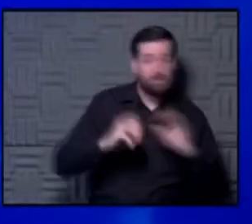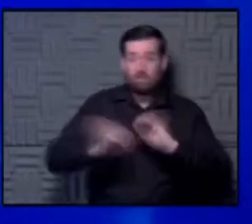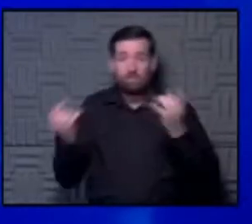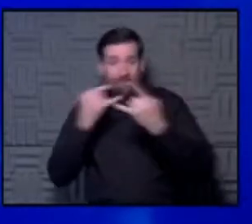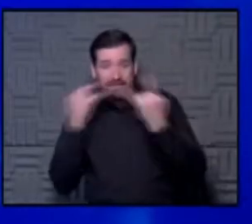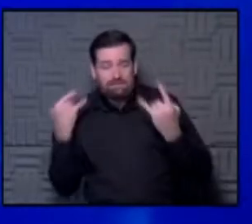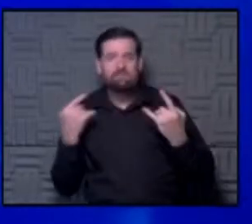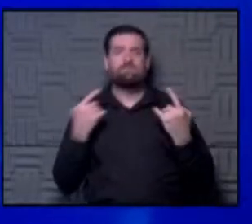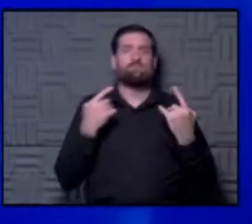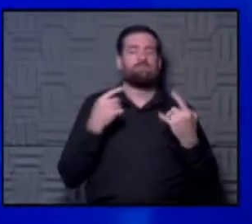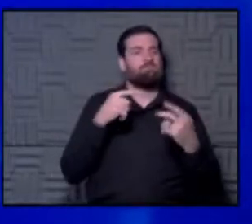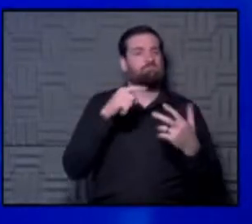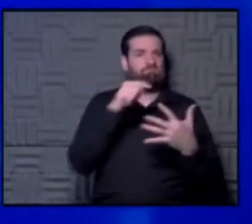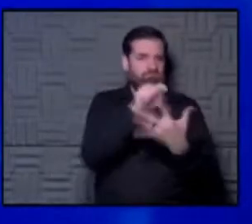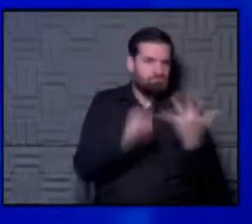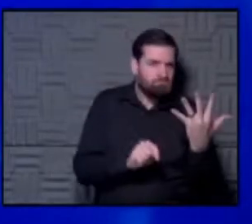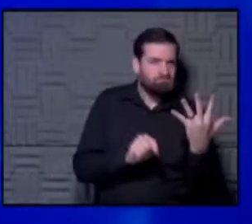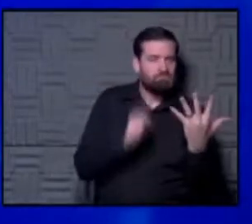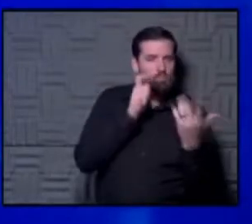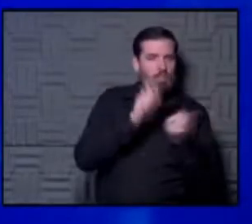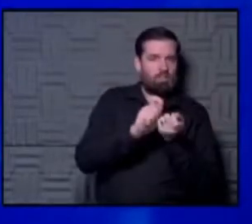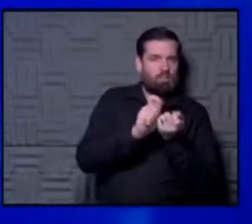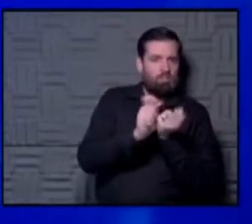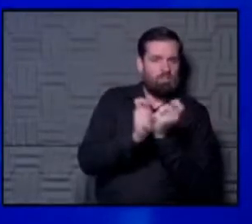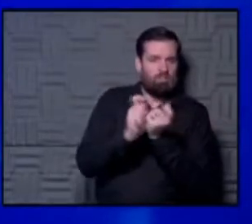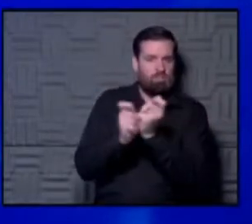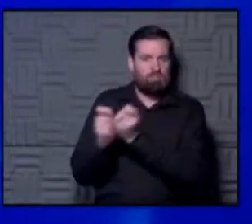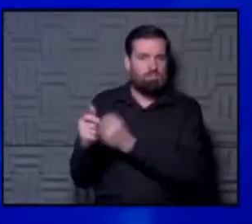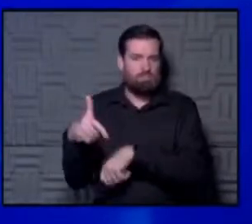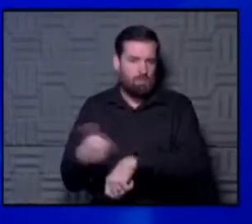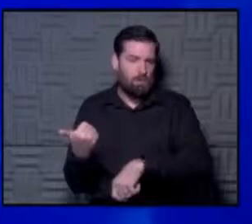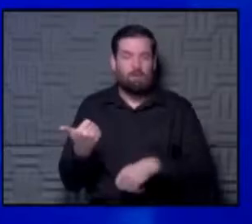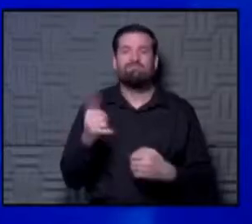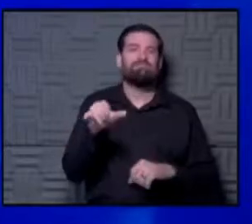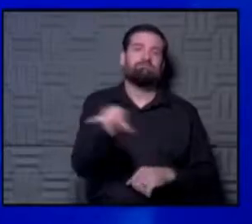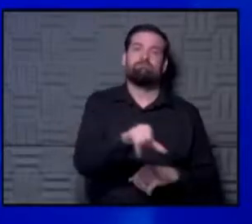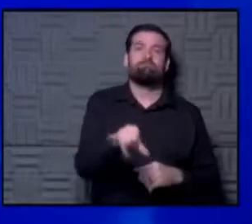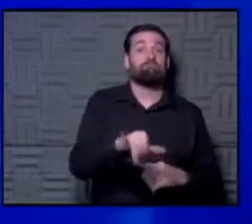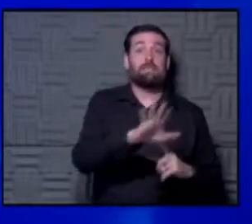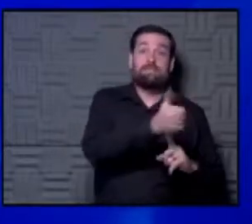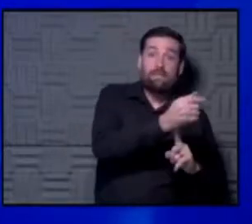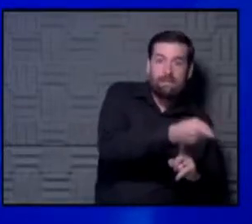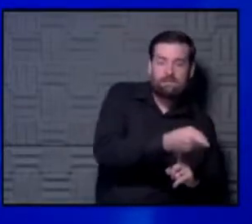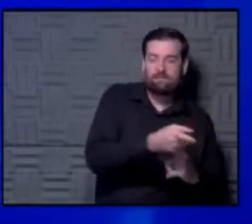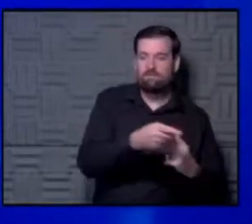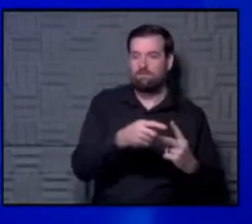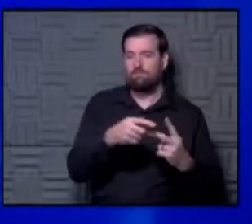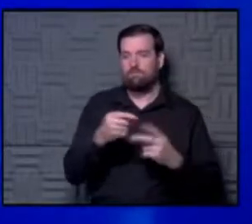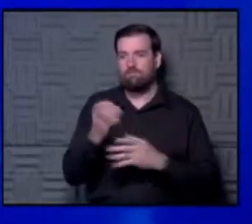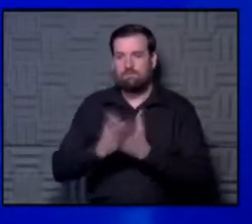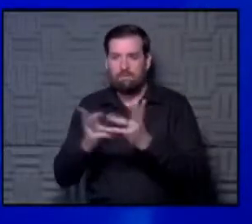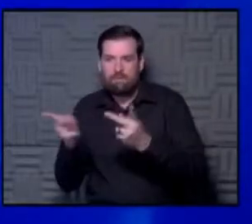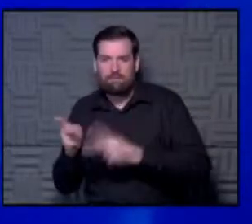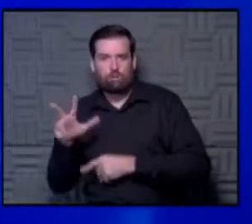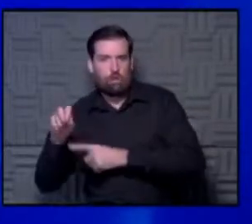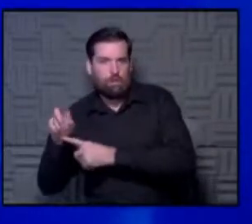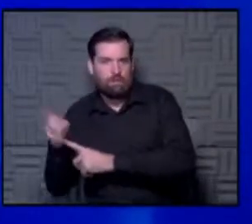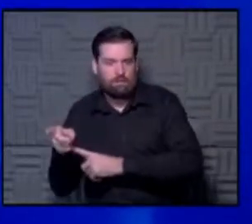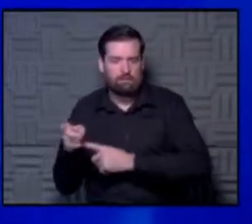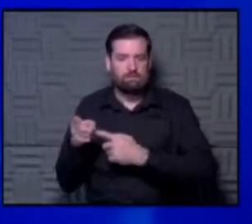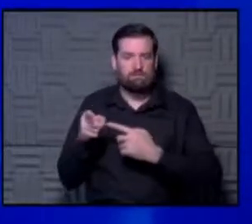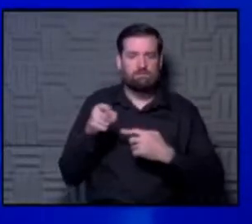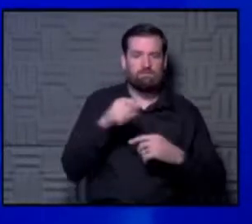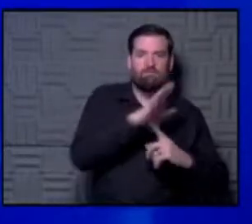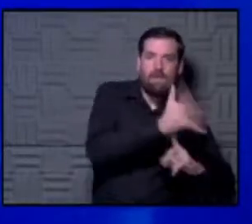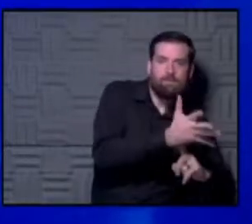are gonna modify that, and it's kind of like the old thing that says 10 minutes, and then in some places it was 30 minutes, and other